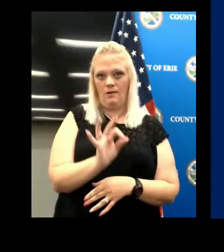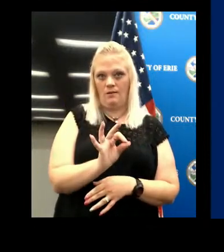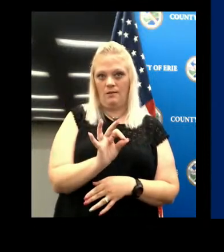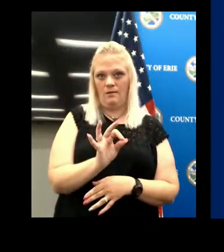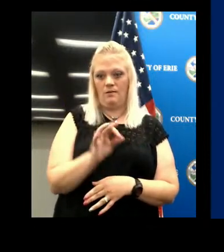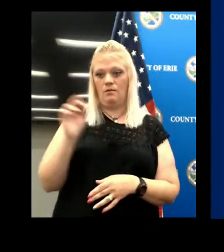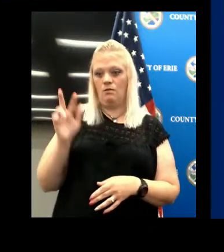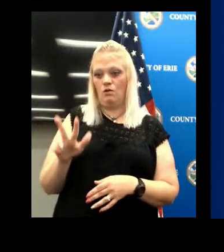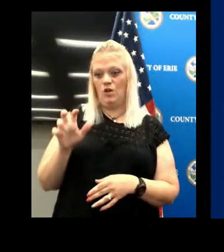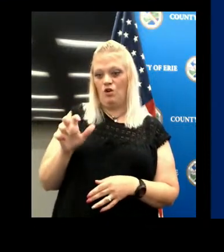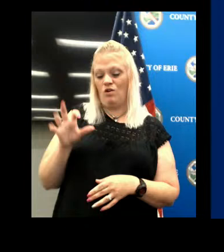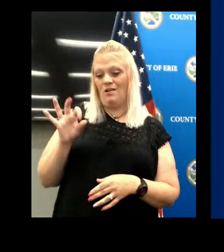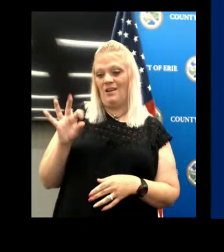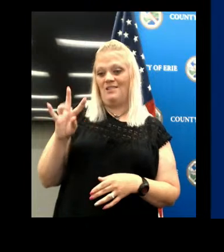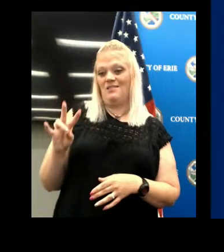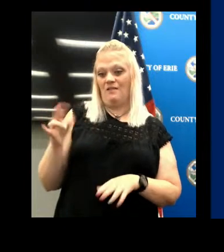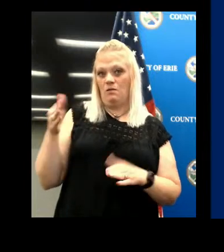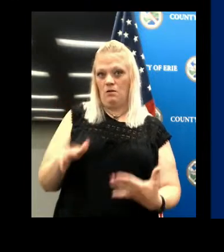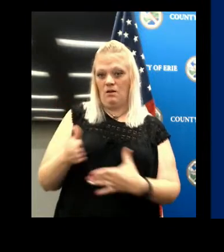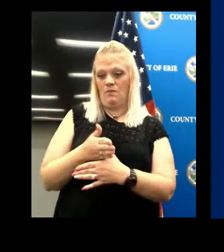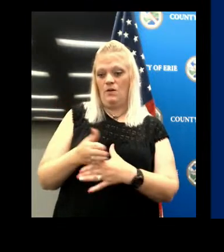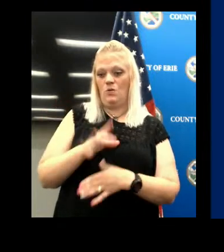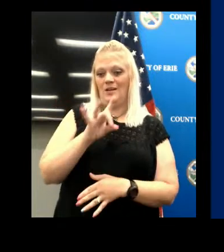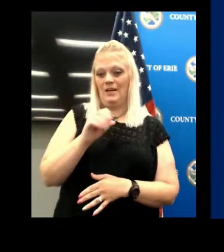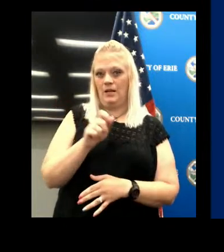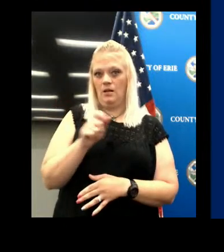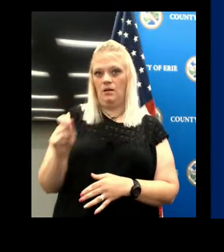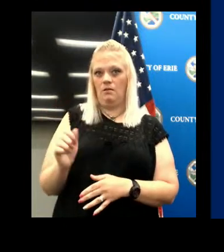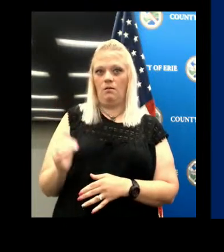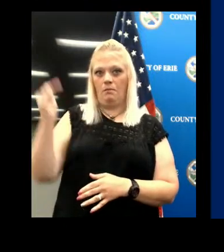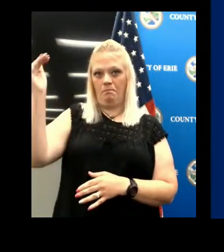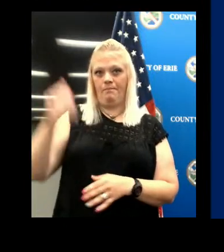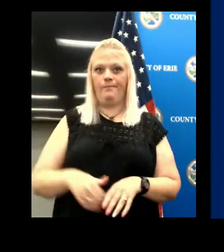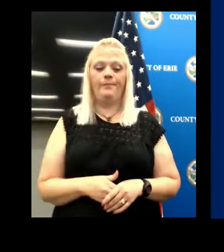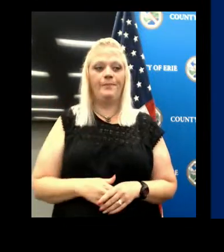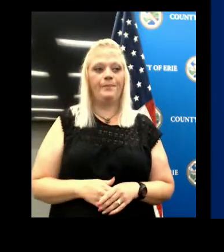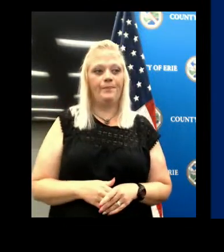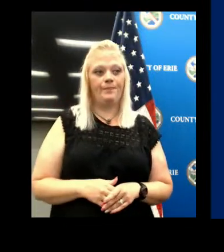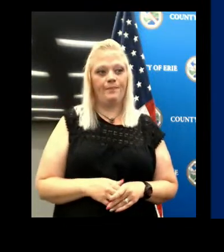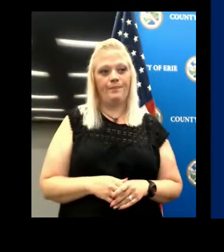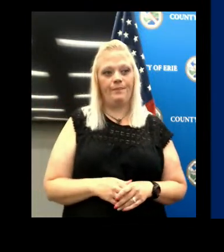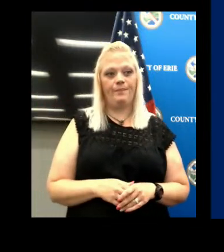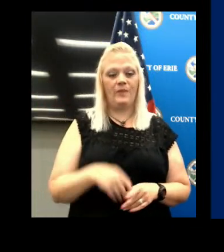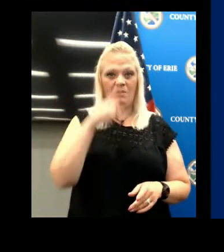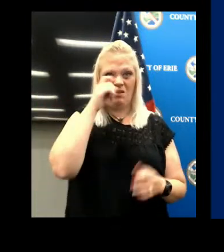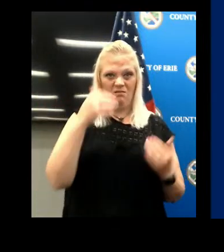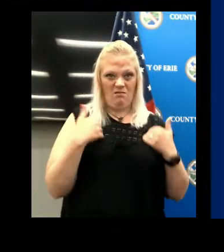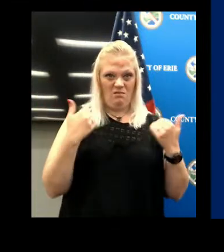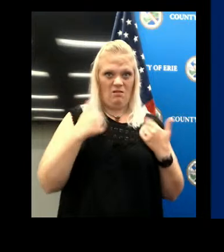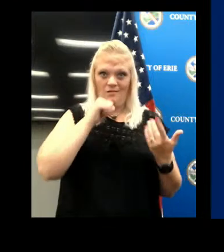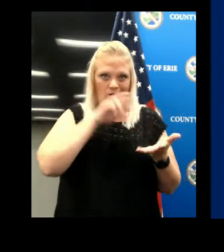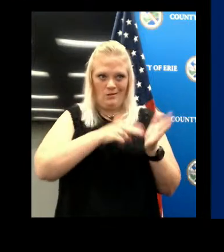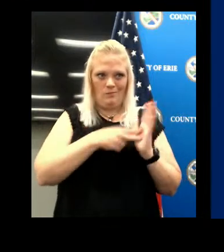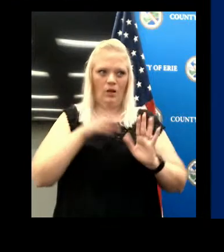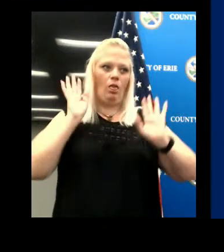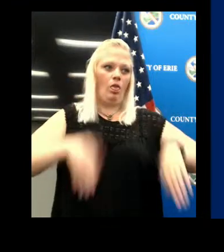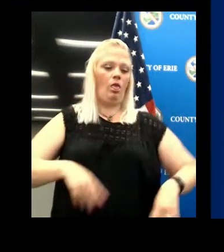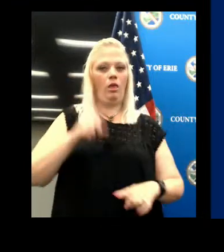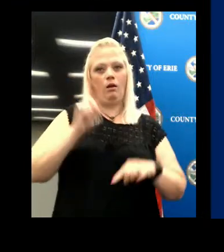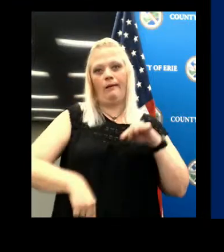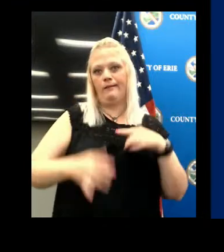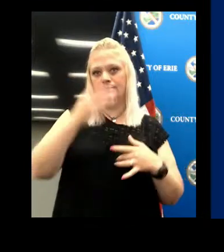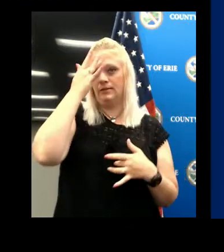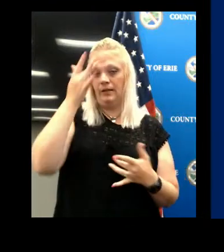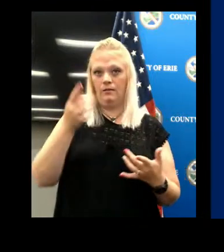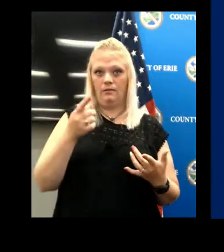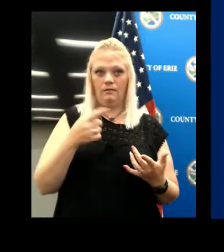were 397 who died between the age group of 80 and above. But just because you're younger doesn't mean you can't get sick. And just because you're younger